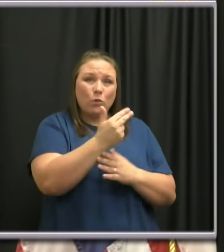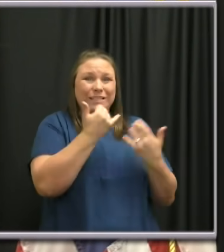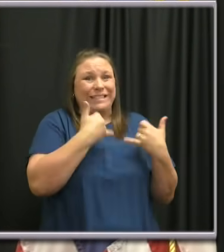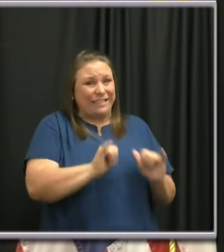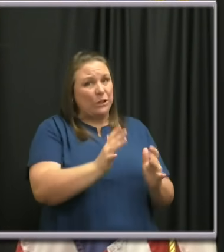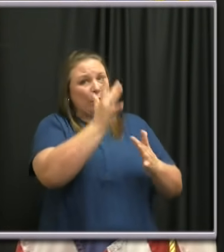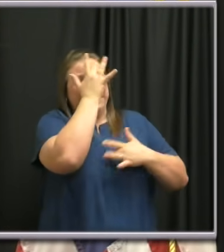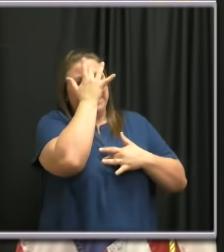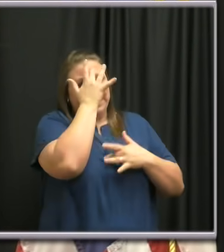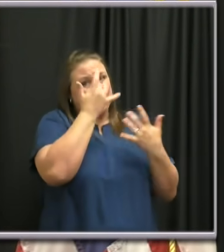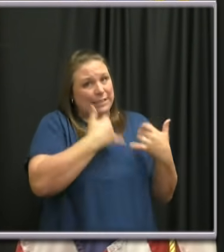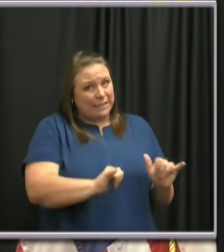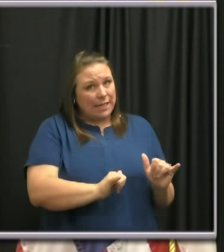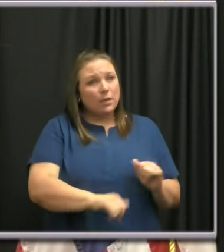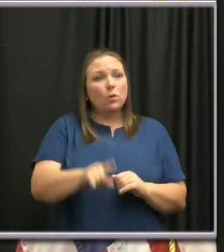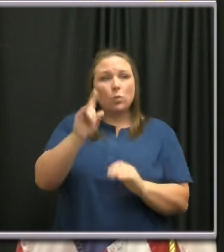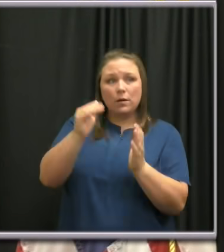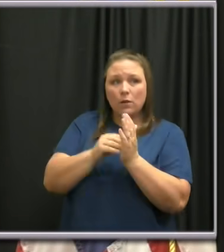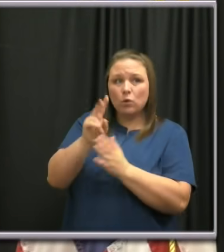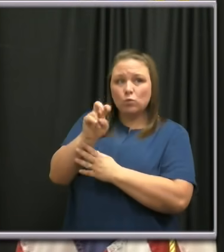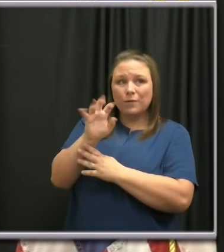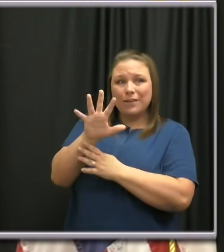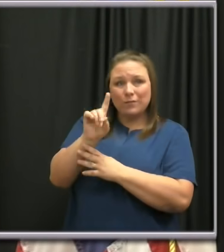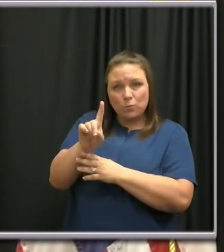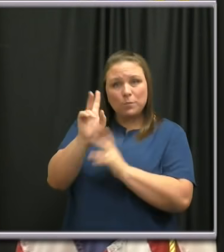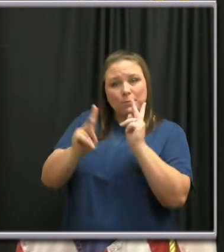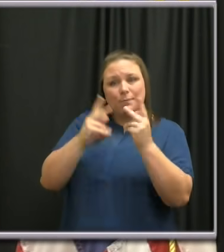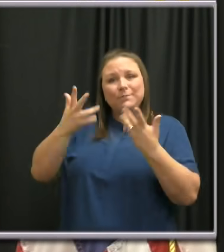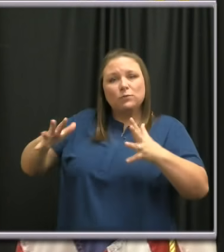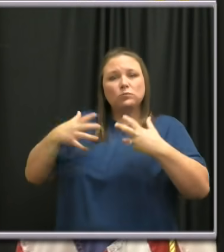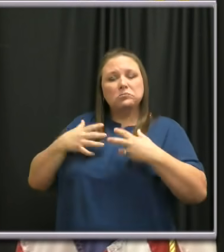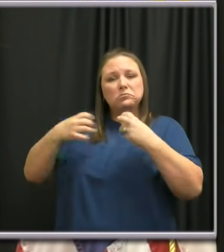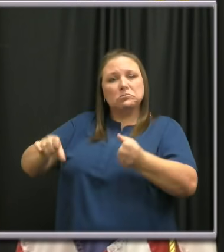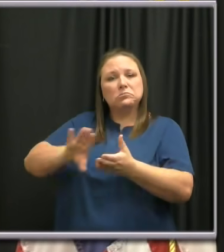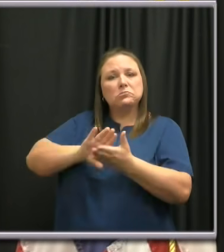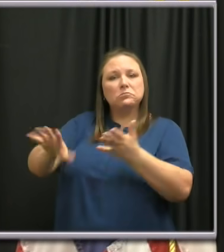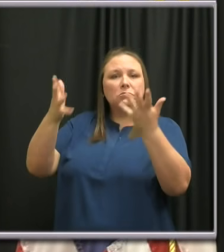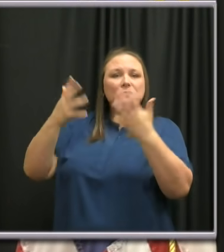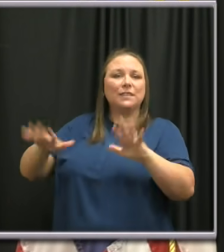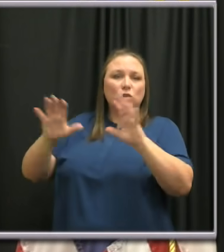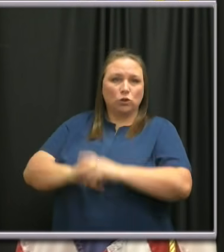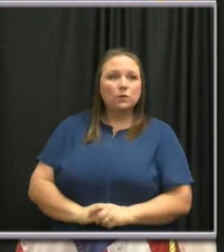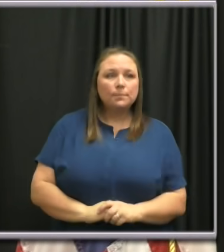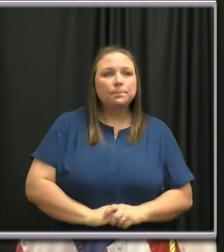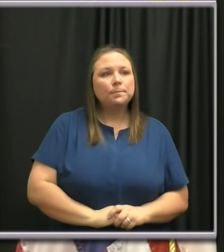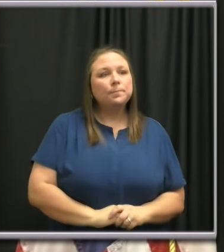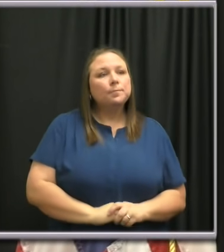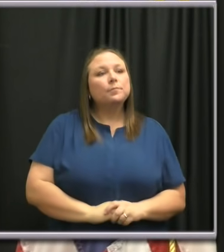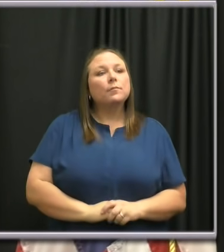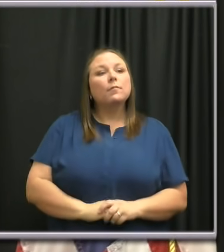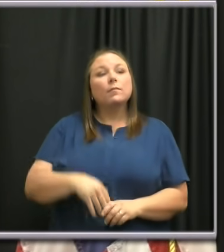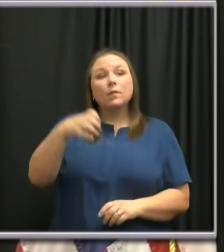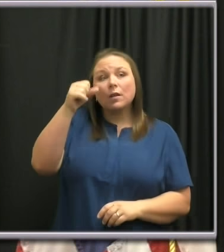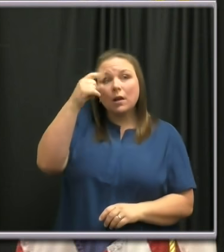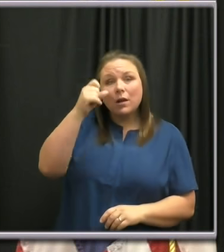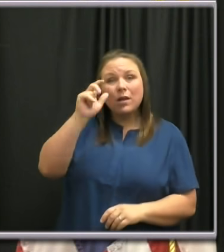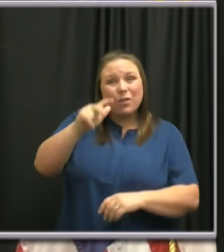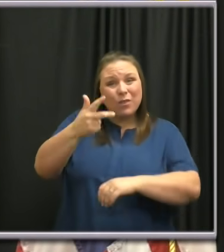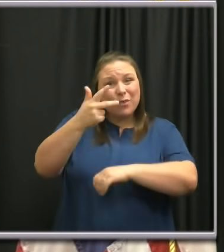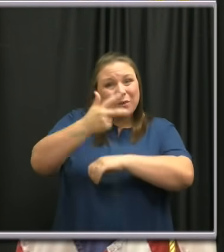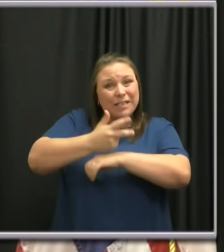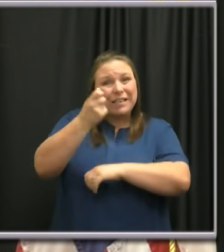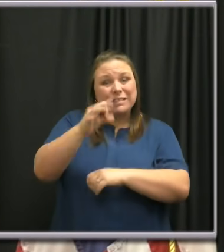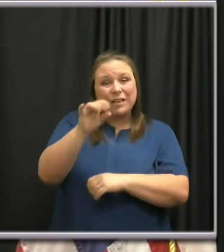active cases, and 1,251 residents have recovered and have been cleared. Now, this is the third straight day